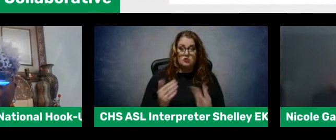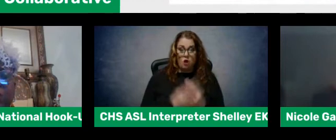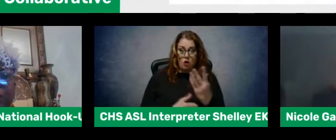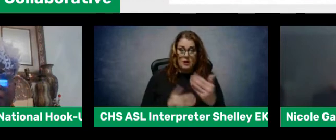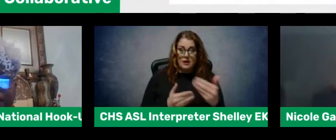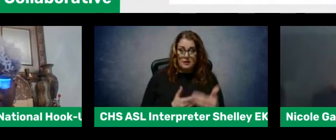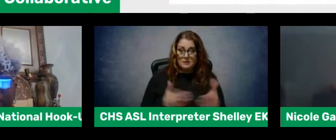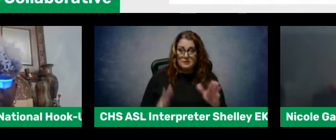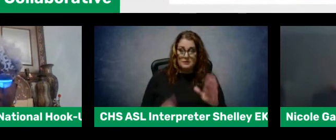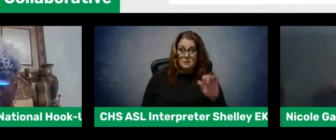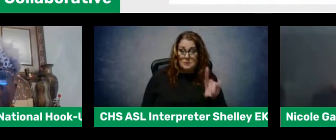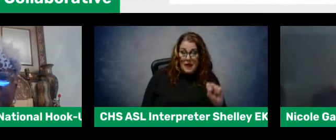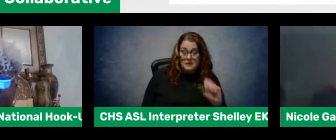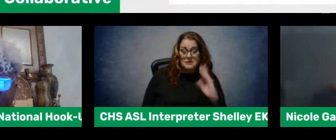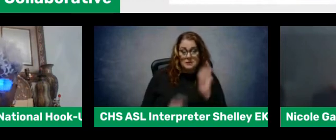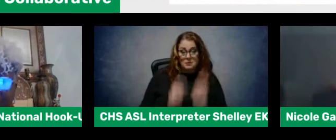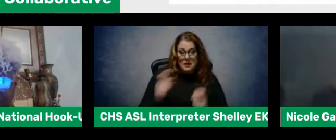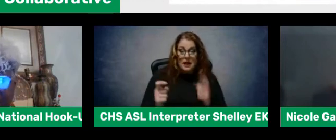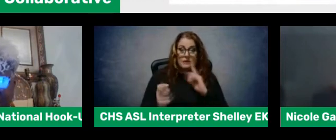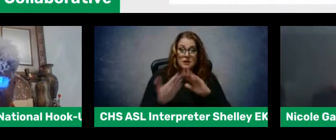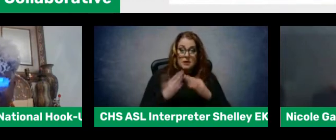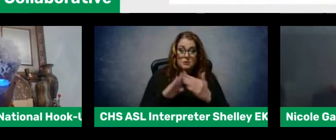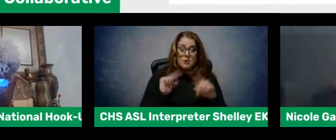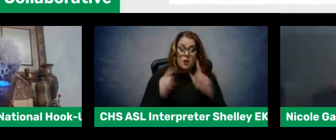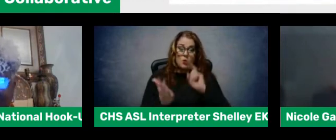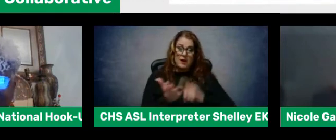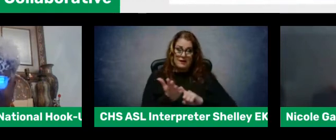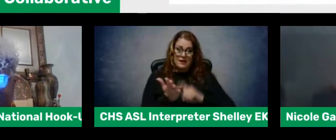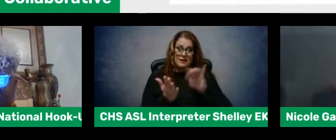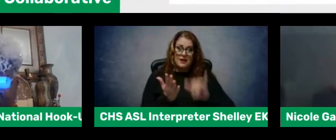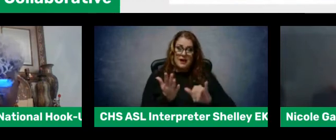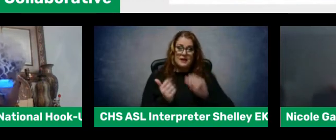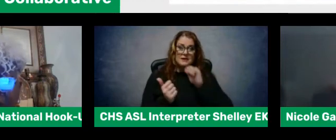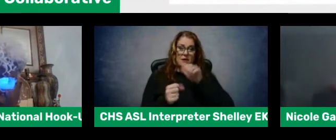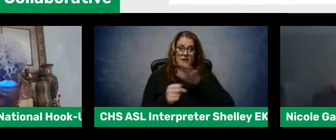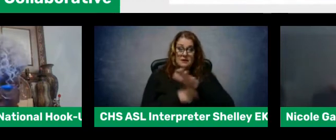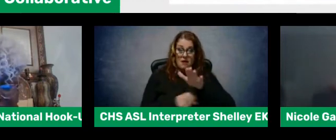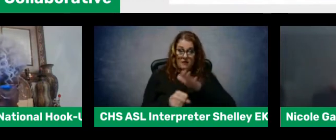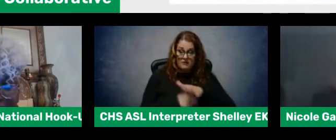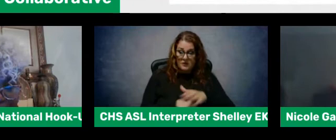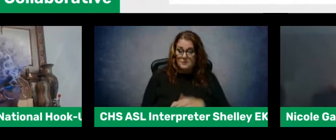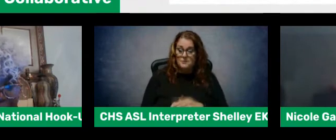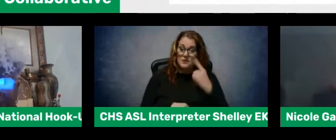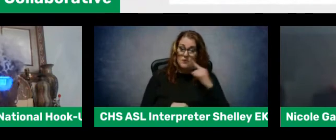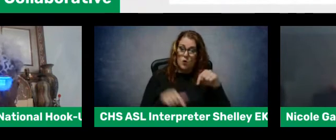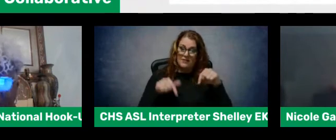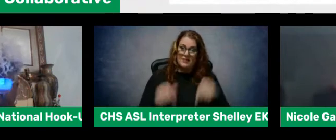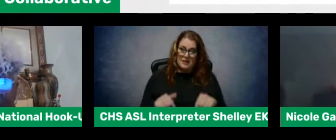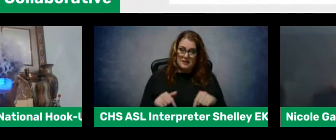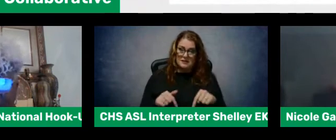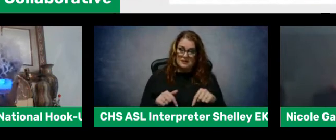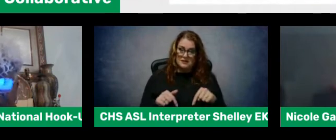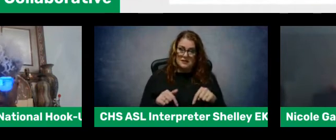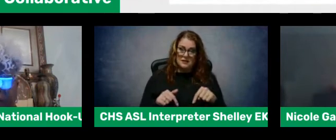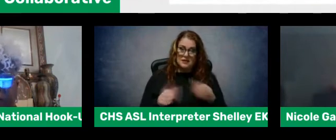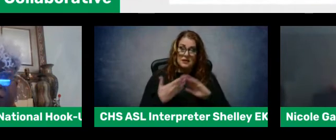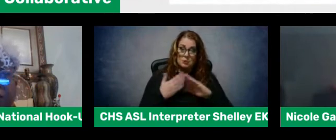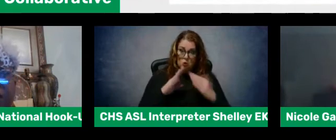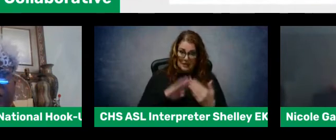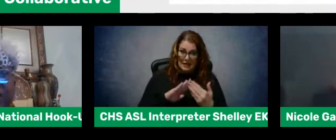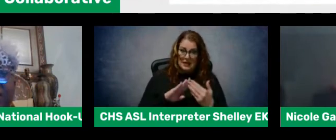able to supply the community, but we recognized that it was not enough for this barren